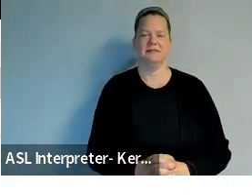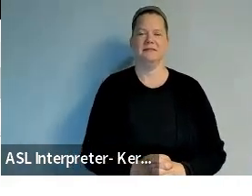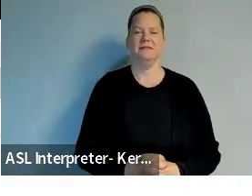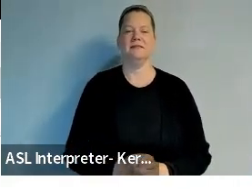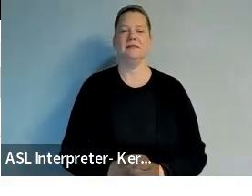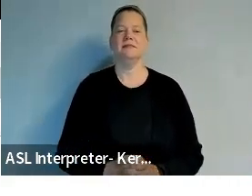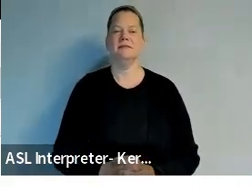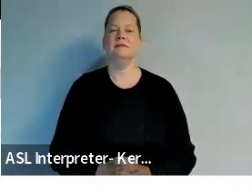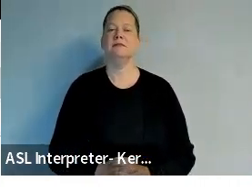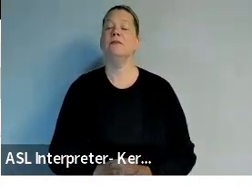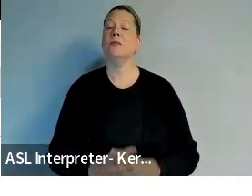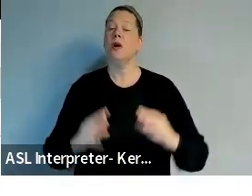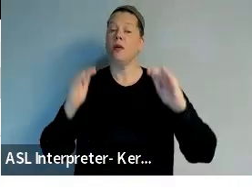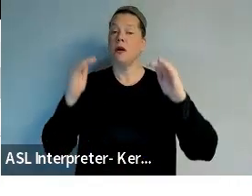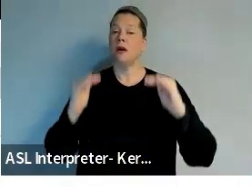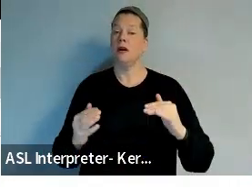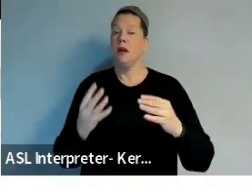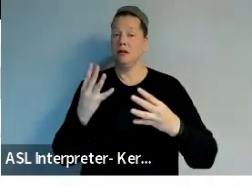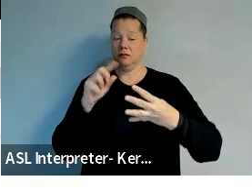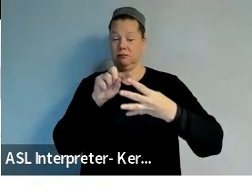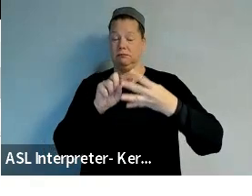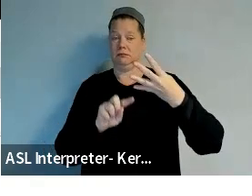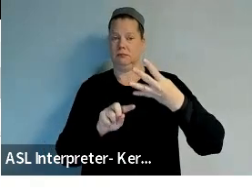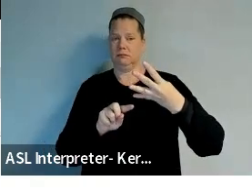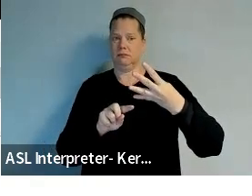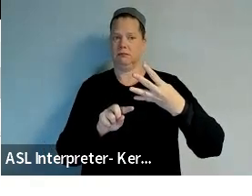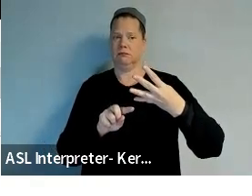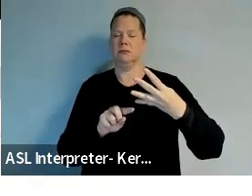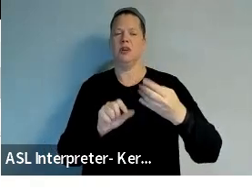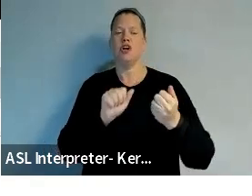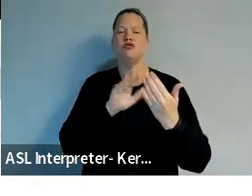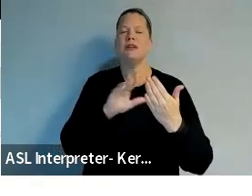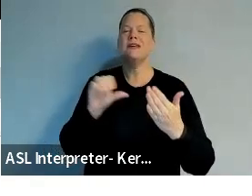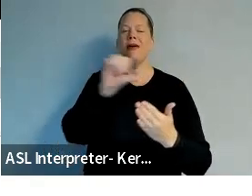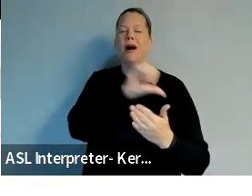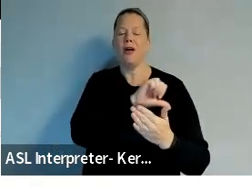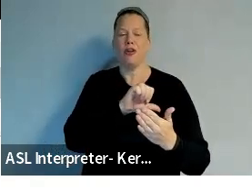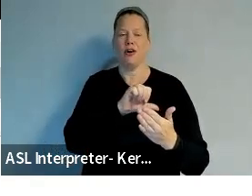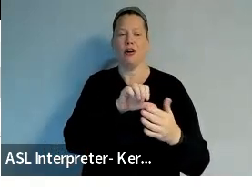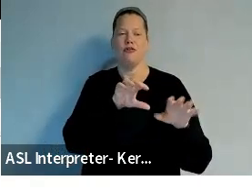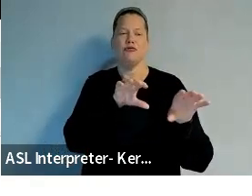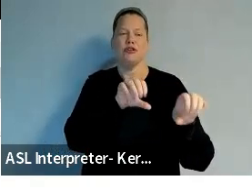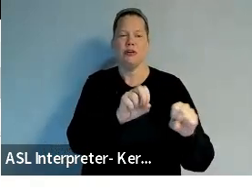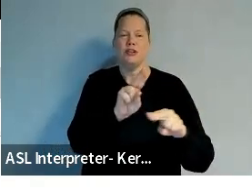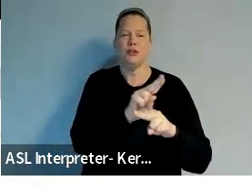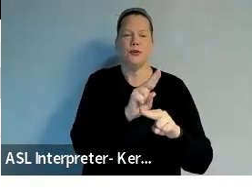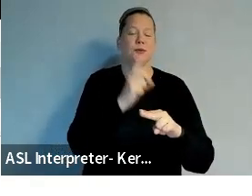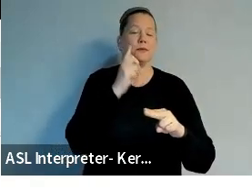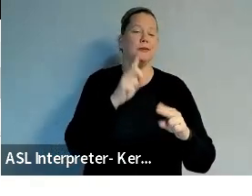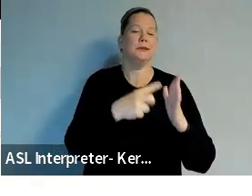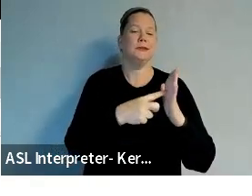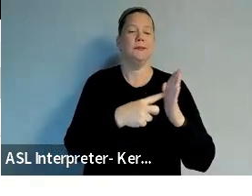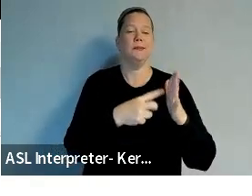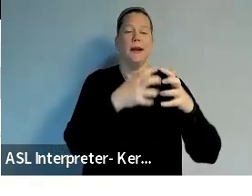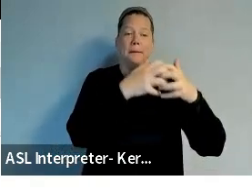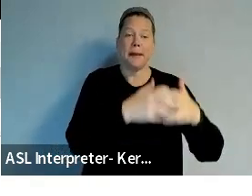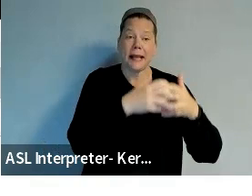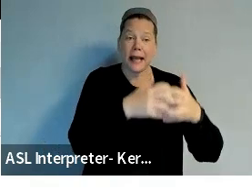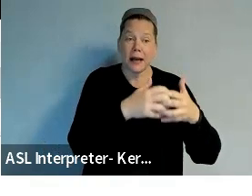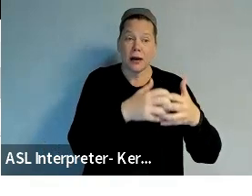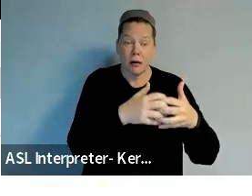The next four prompts address if any other restraints were used in addition to the